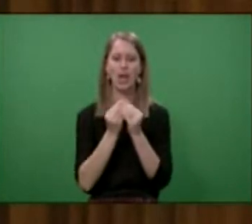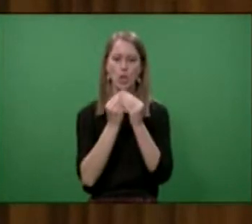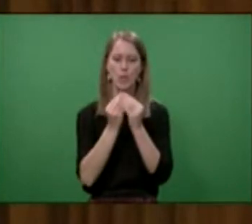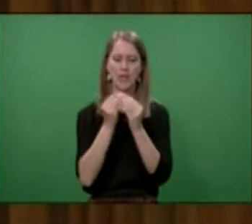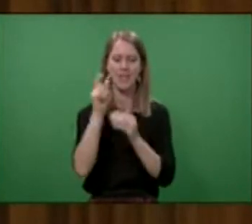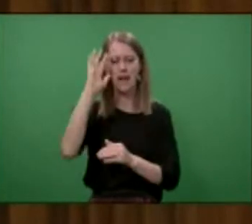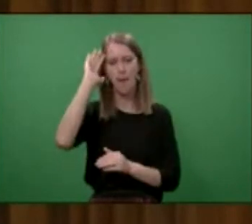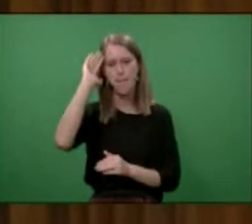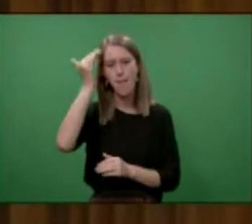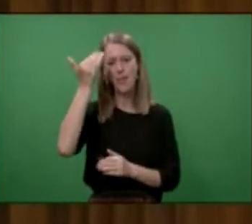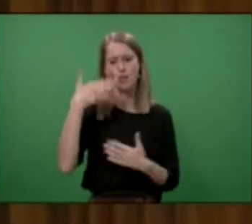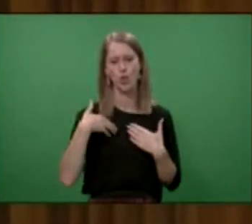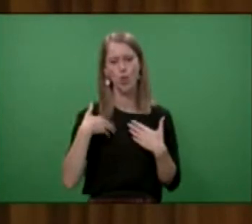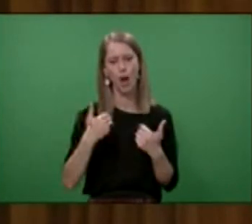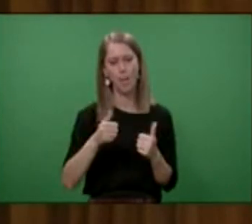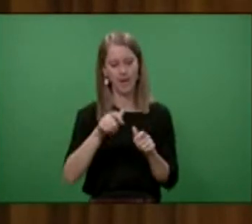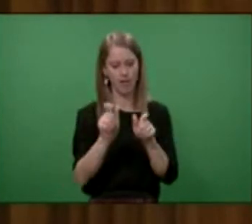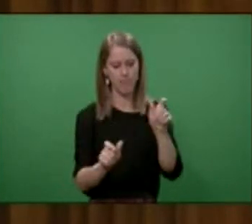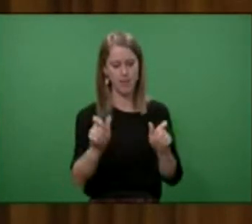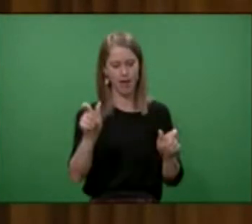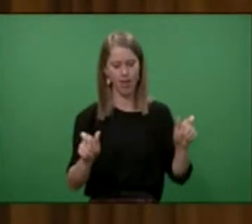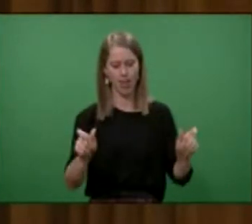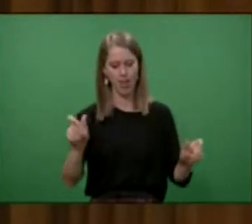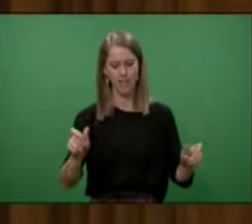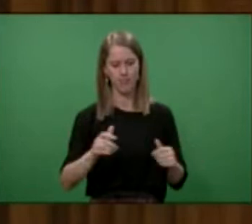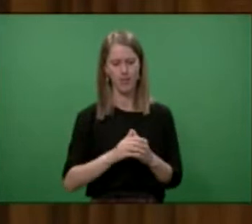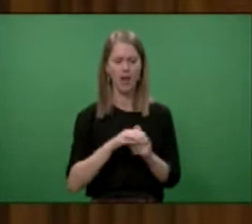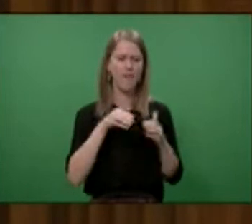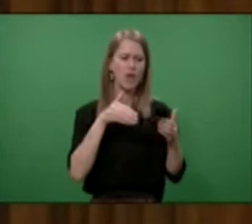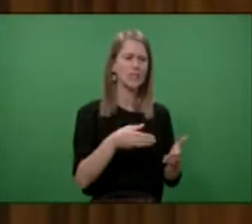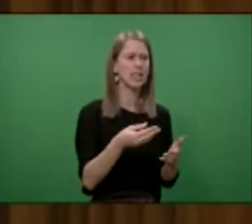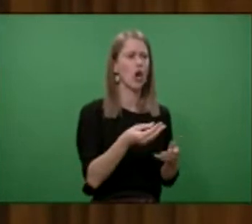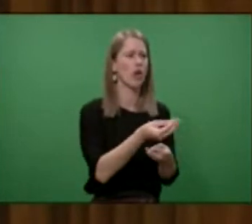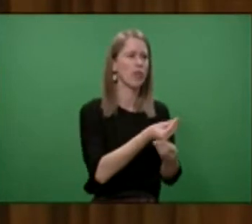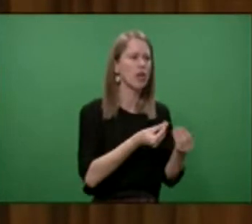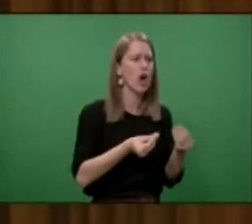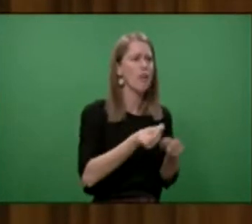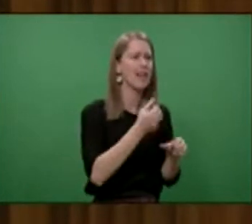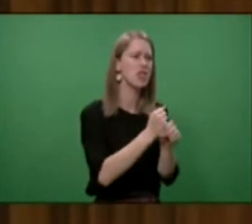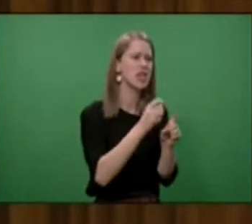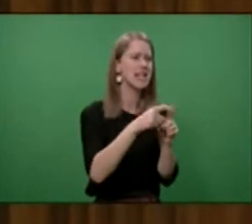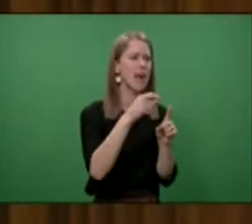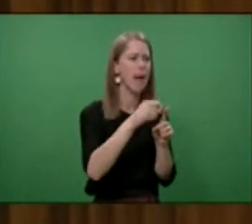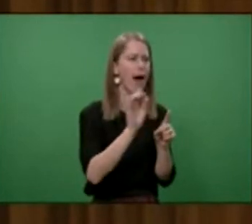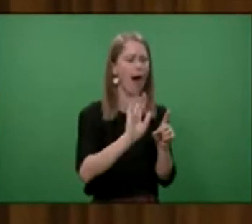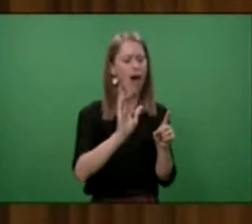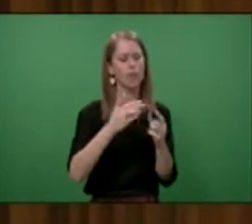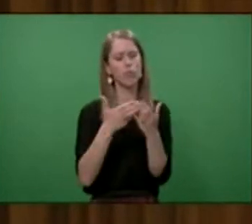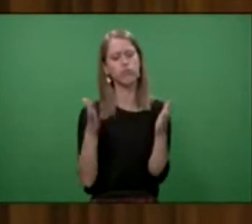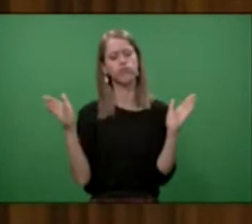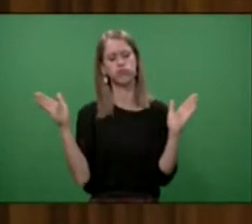commitment to the well-being of people, looking beyond GDP to find our measure of success.